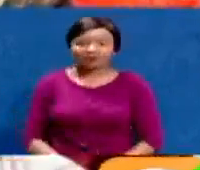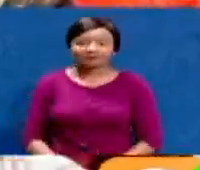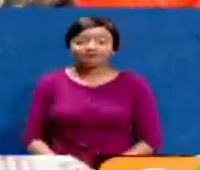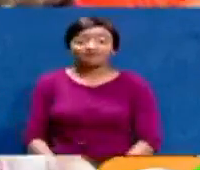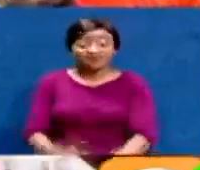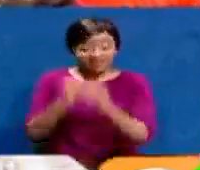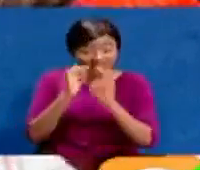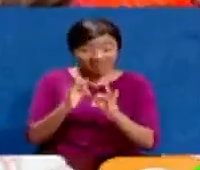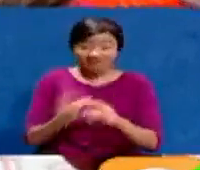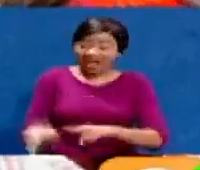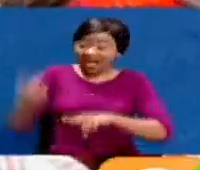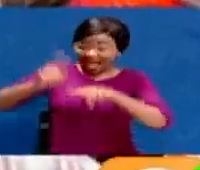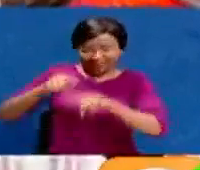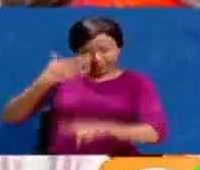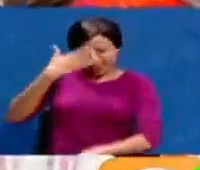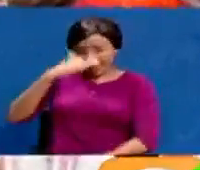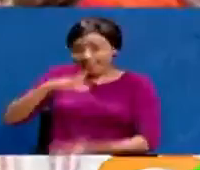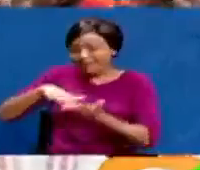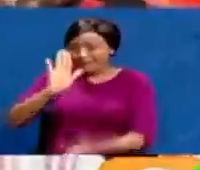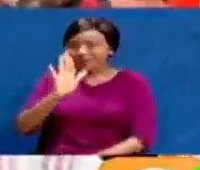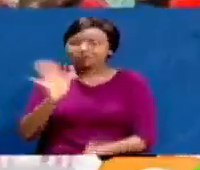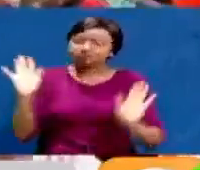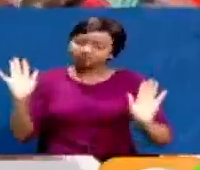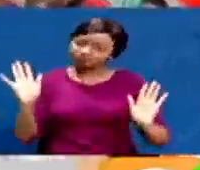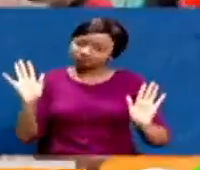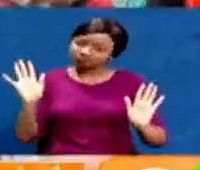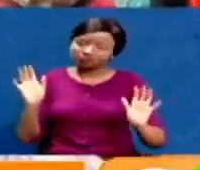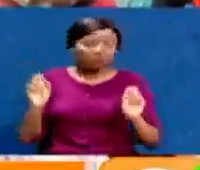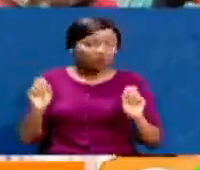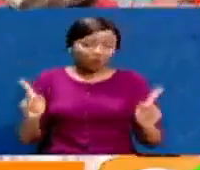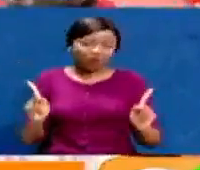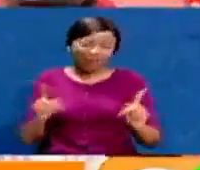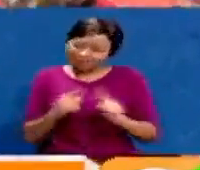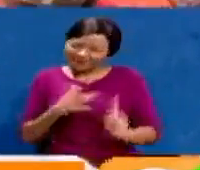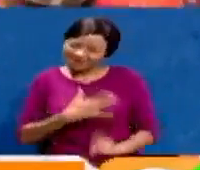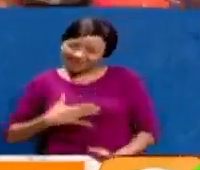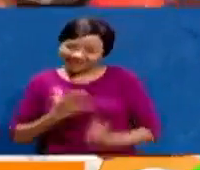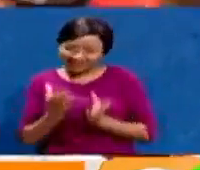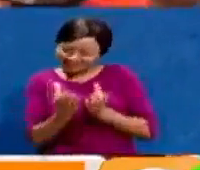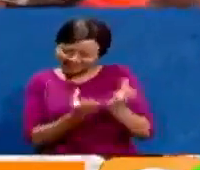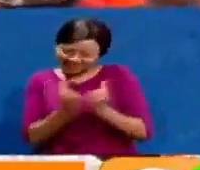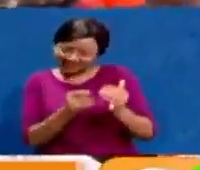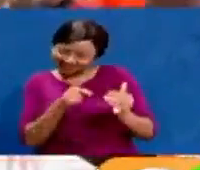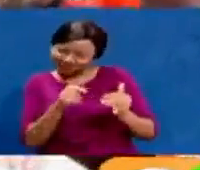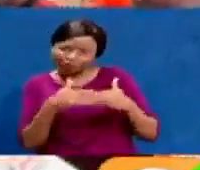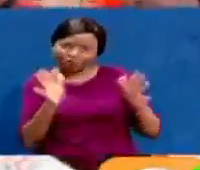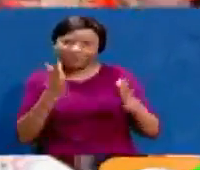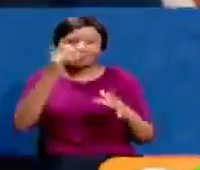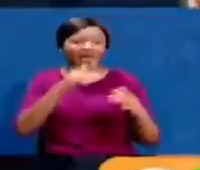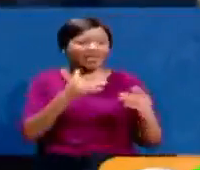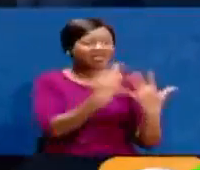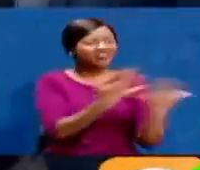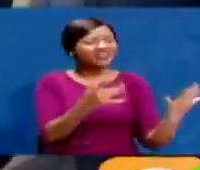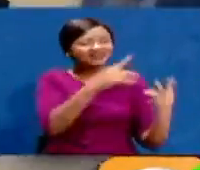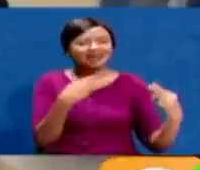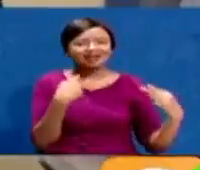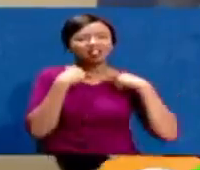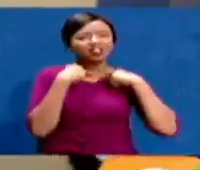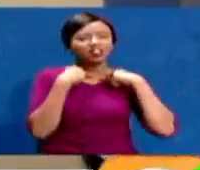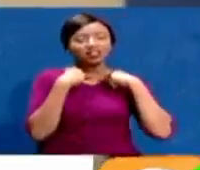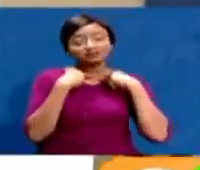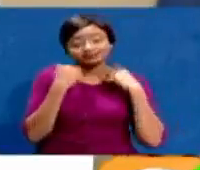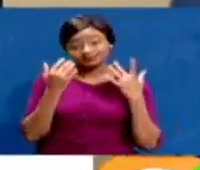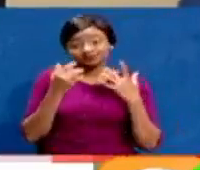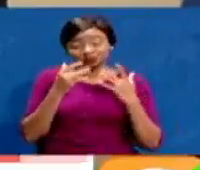atazidi kuongezea siku kadhaa. Lakini atufungulie njia za biashara. Mizigo zimekwama. It's a